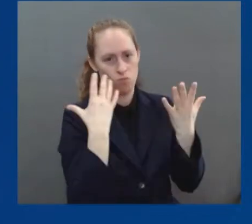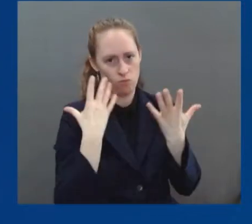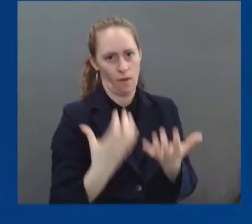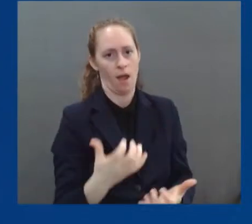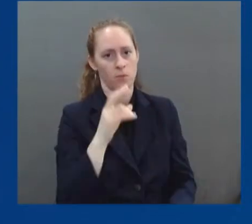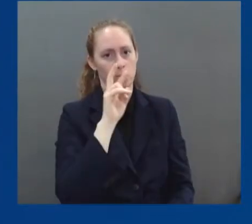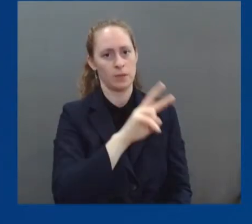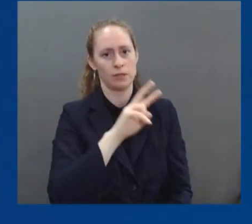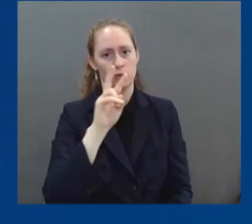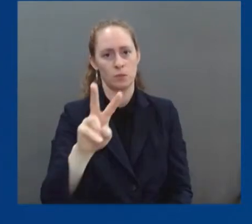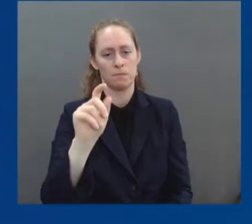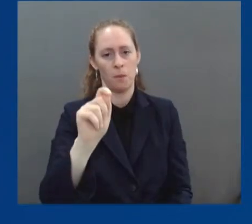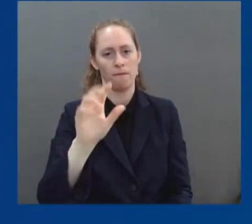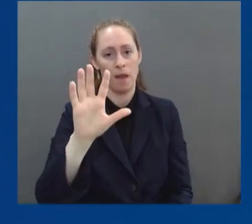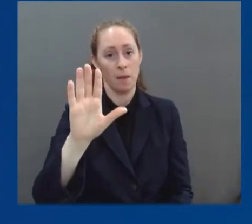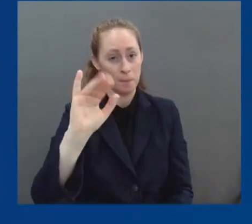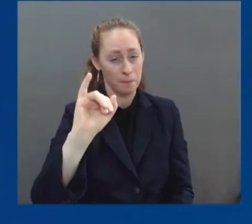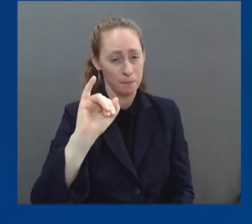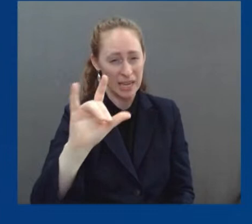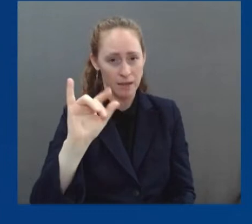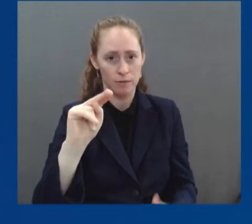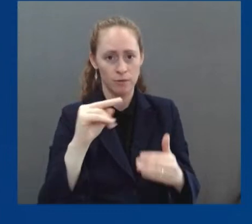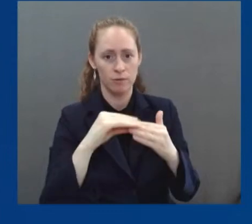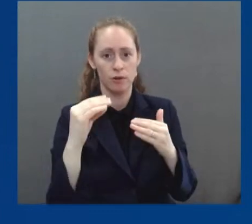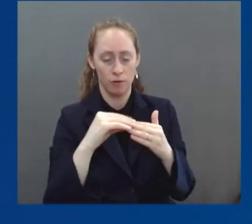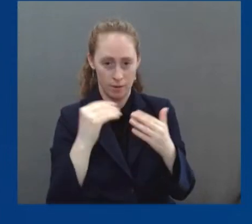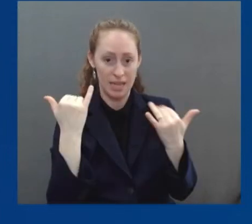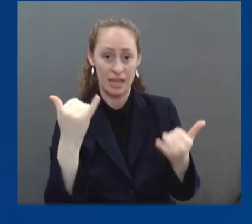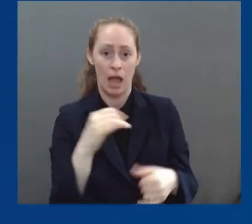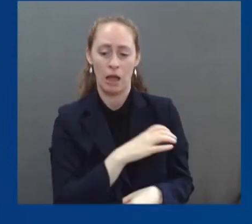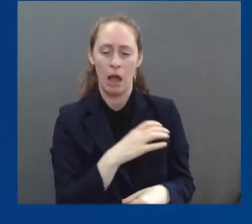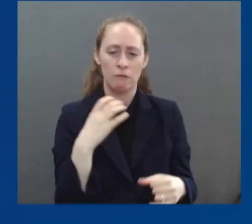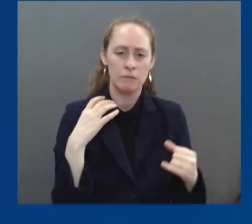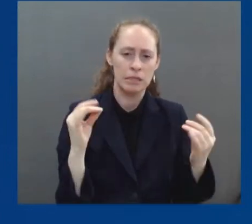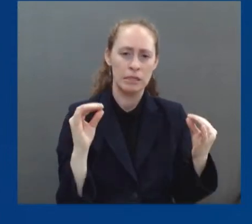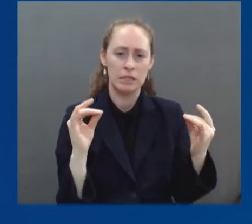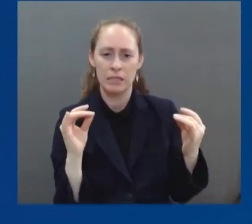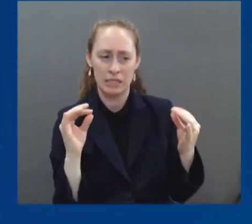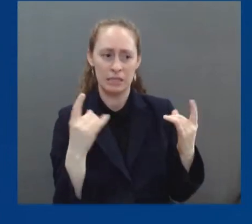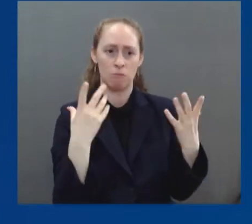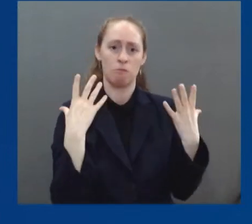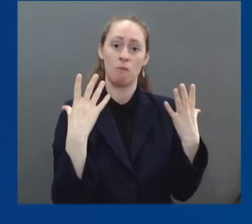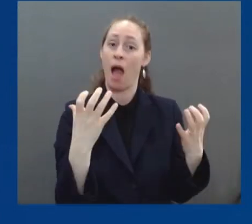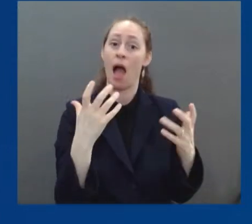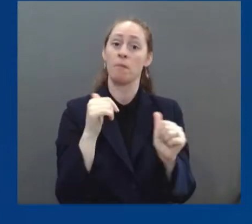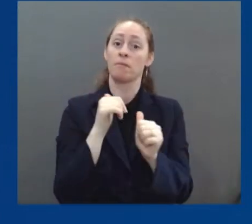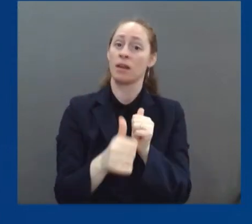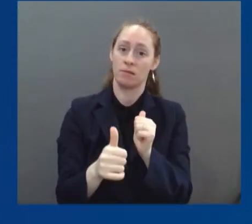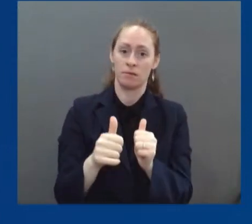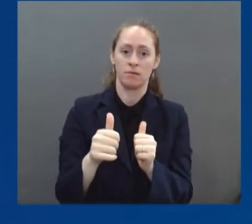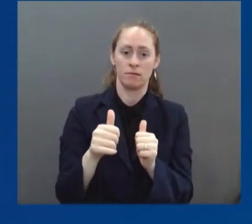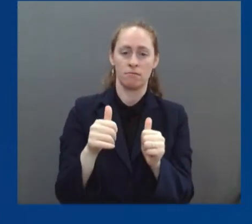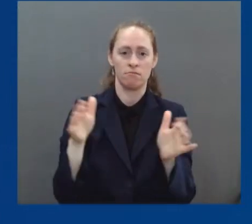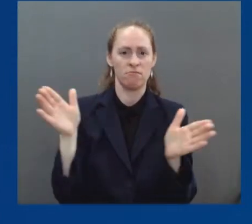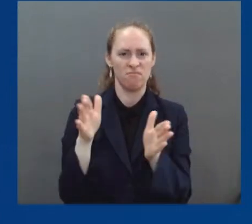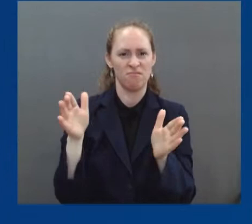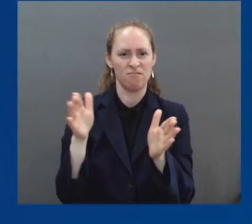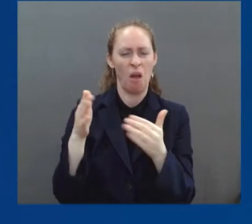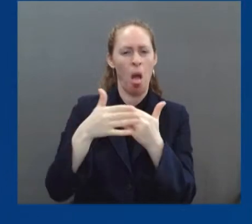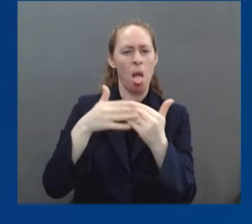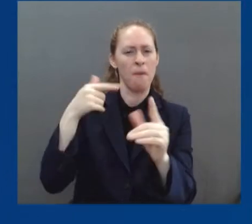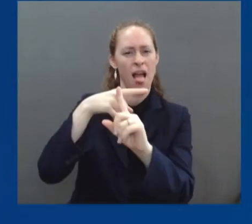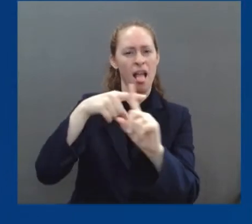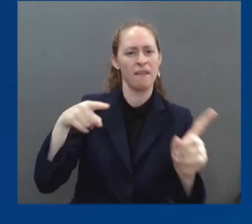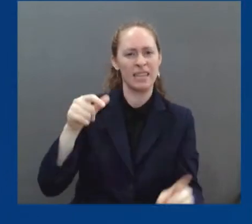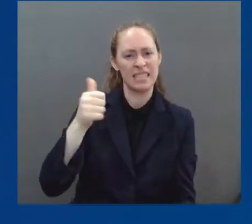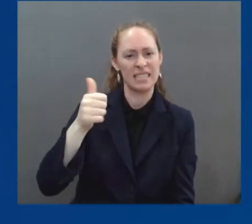pass $10 billion, only a fraction of the immediate need. And that immediate need is immediate.